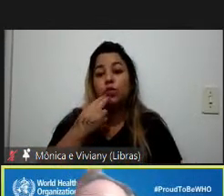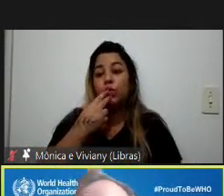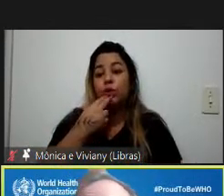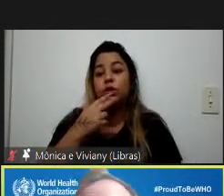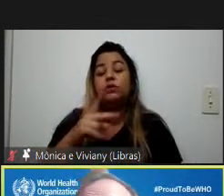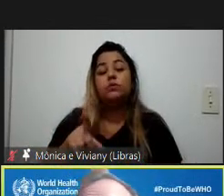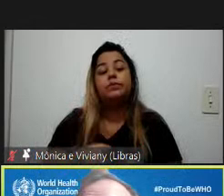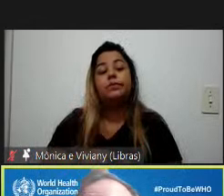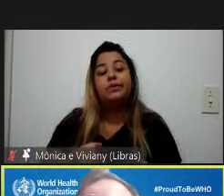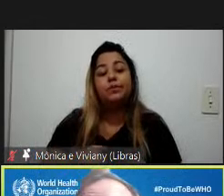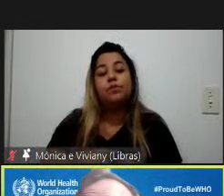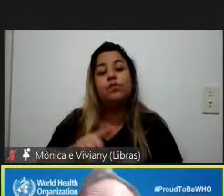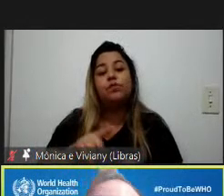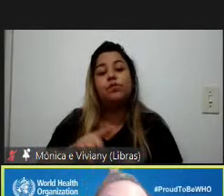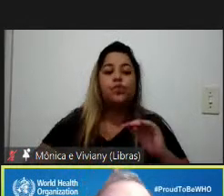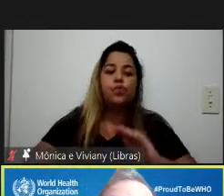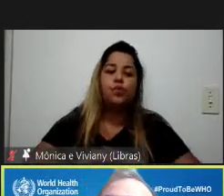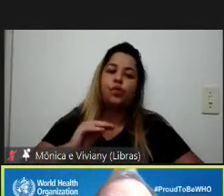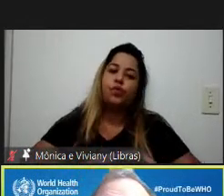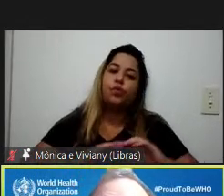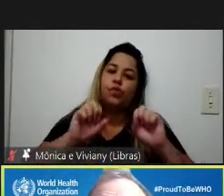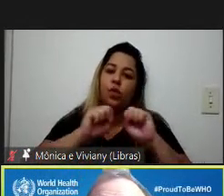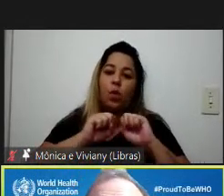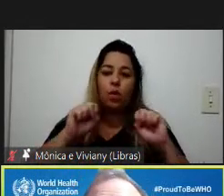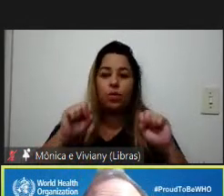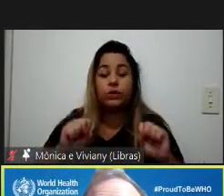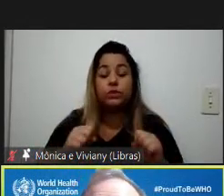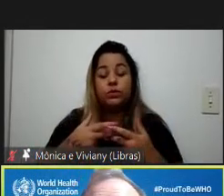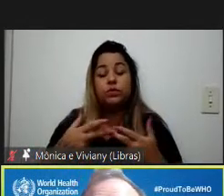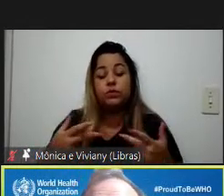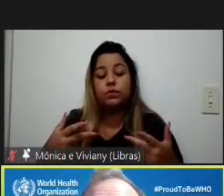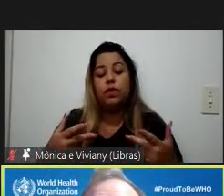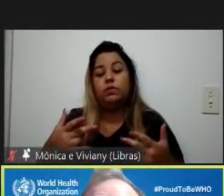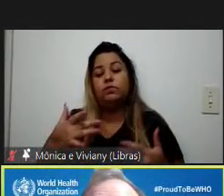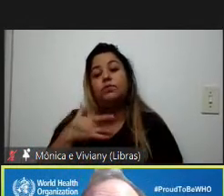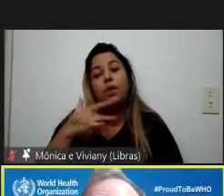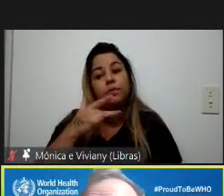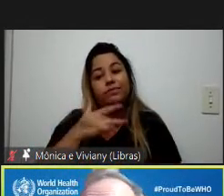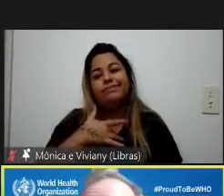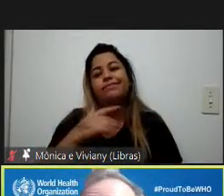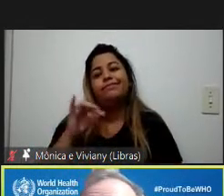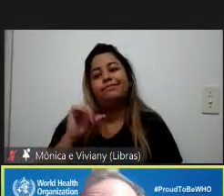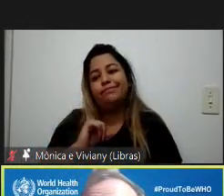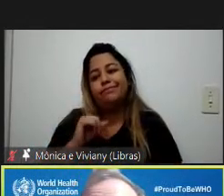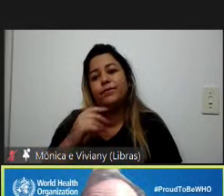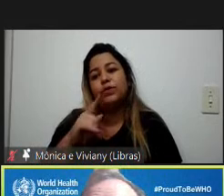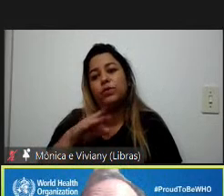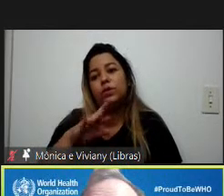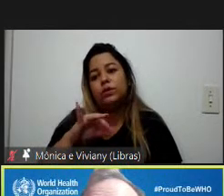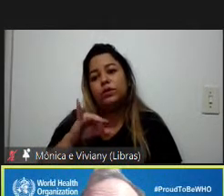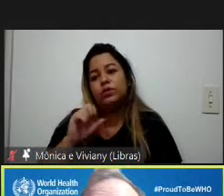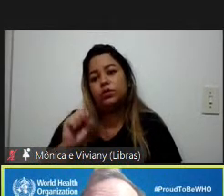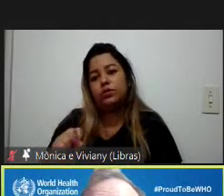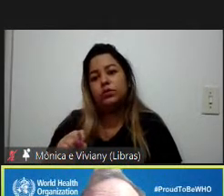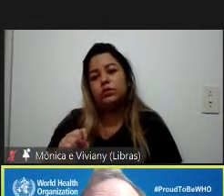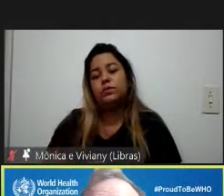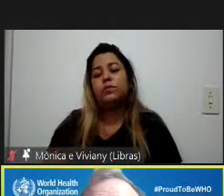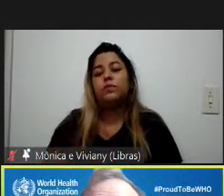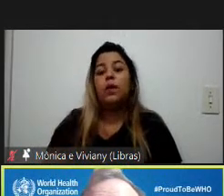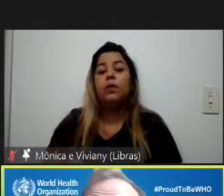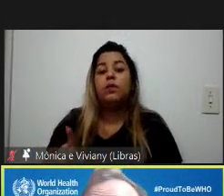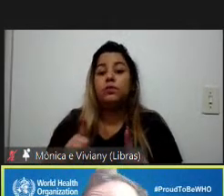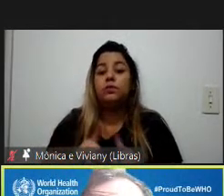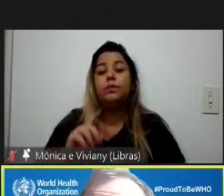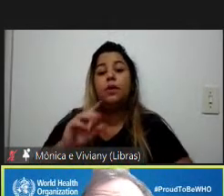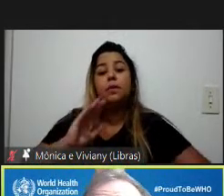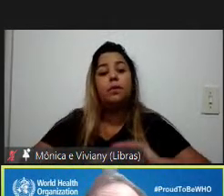health systems is absolutely critical. Of course, as part of the set of actions that need to